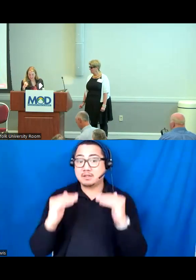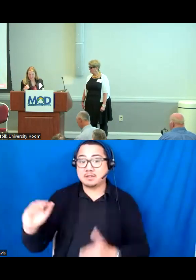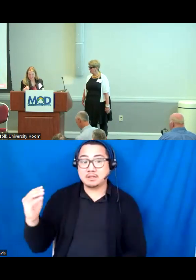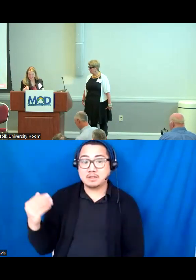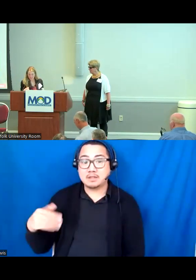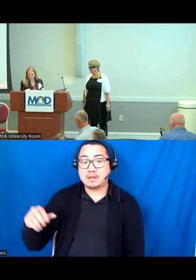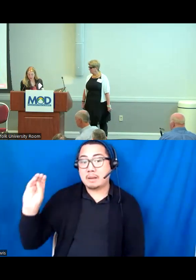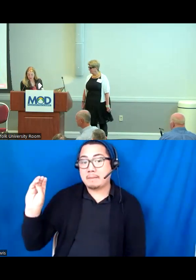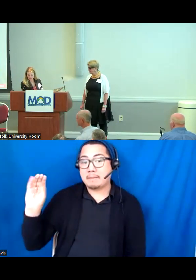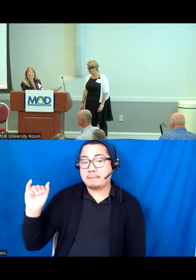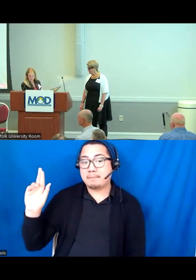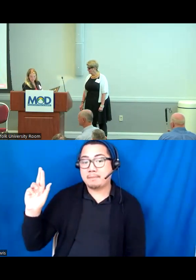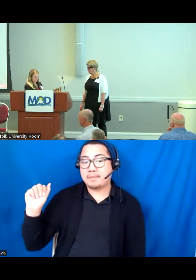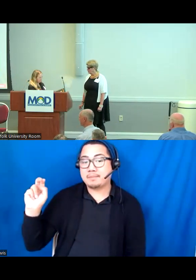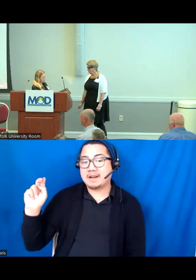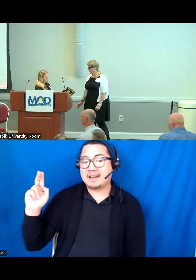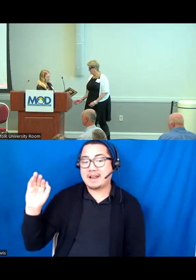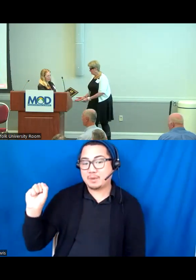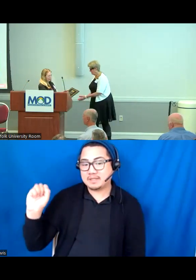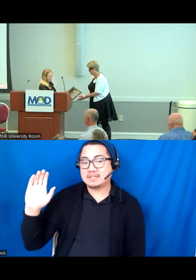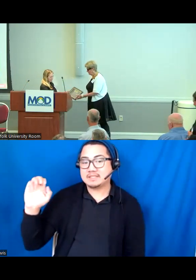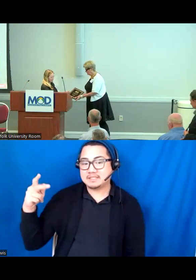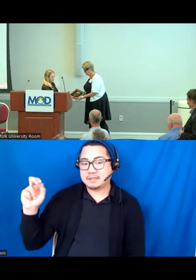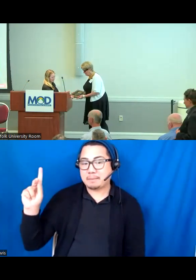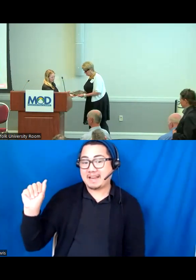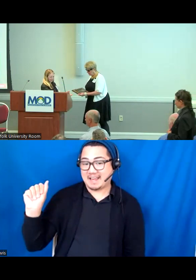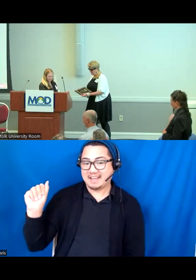Myrnairis Cepeda. Cepeda?